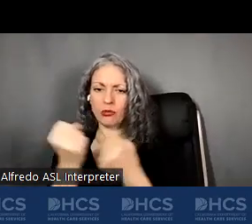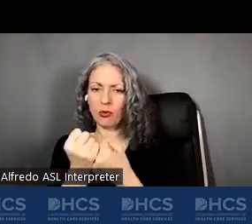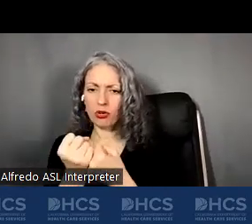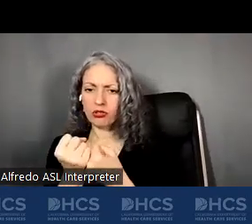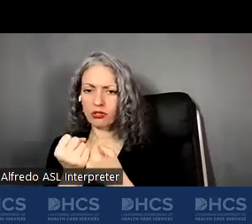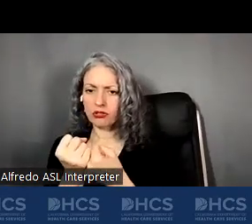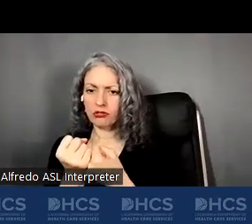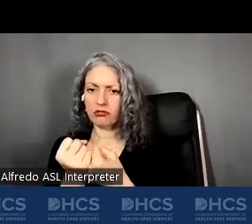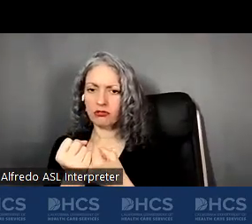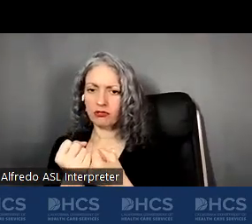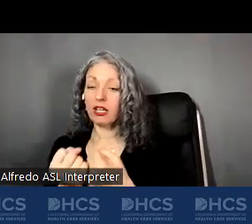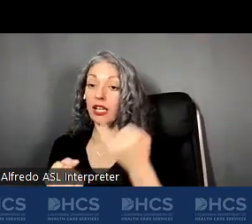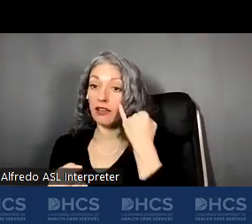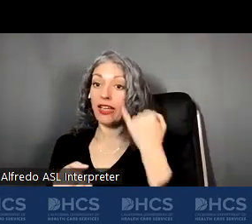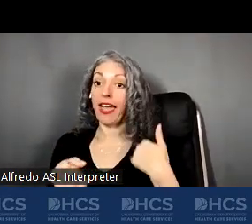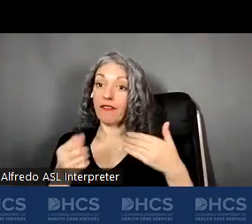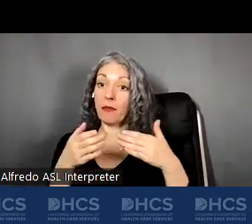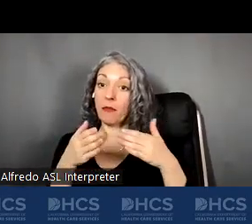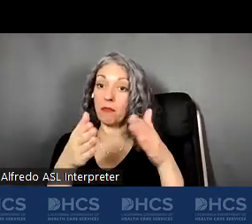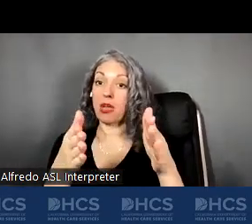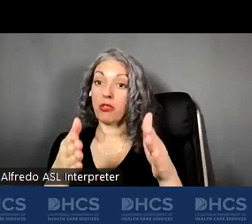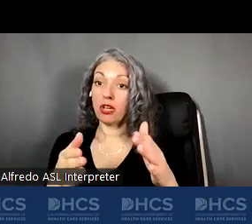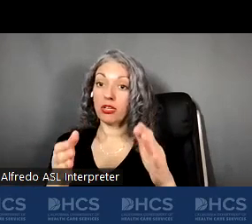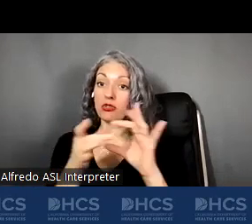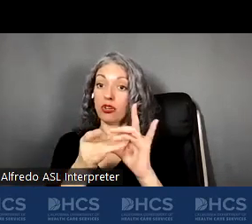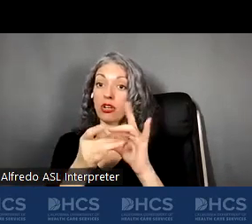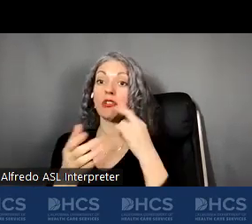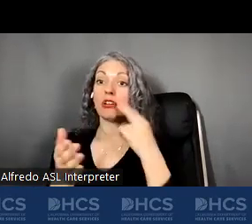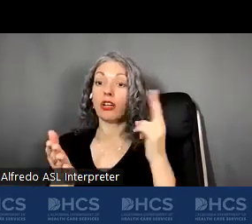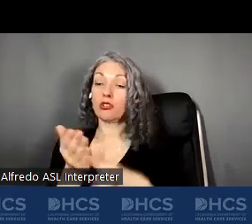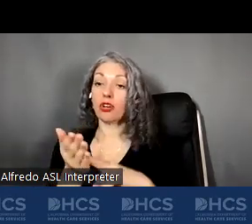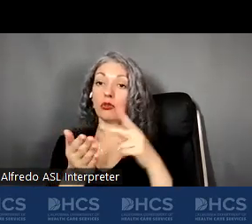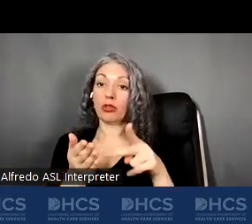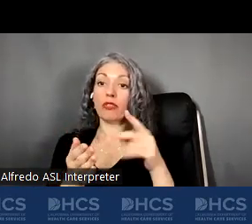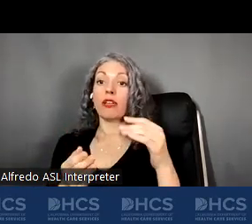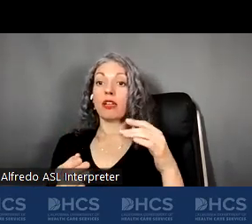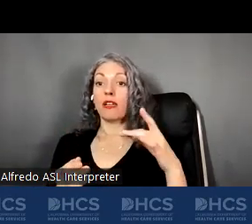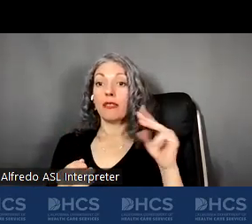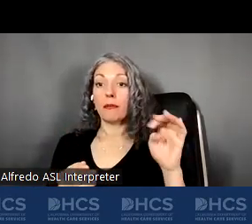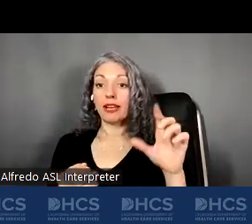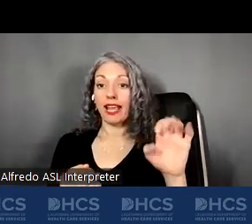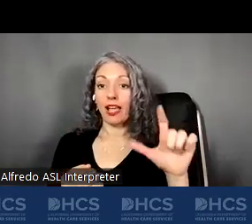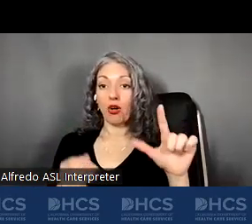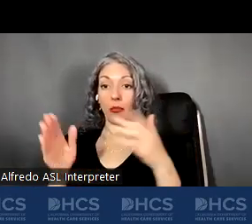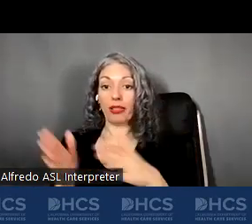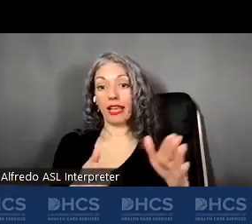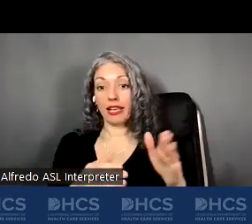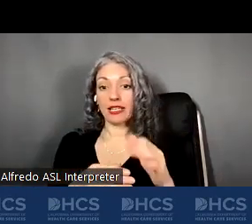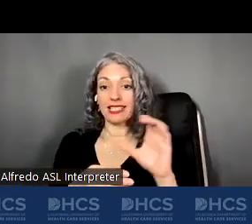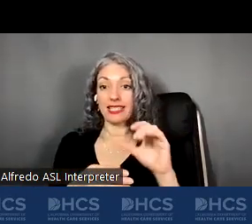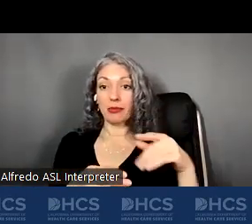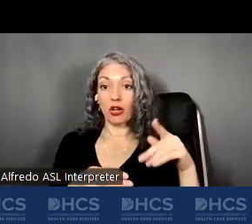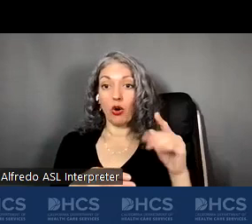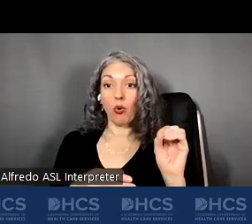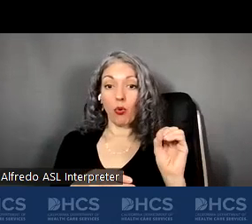as they have a pathway to contract with the Medi-Cal managed care plan, they're through a CBO, or entity that